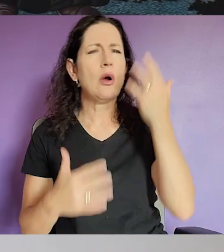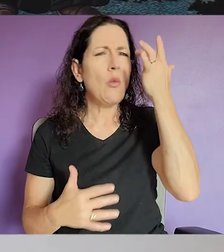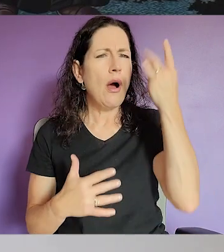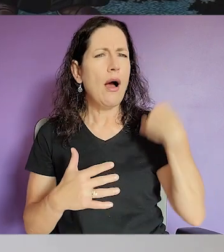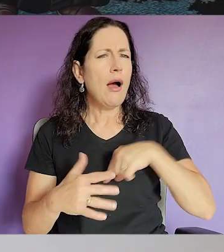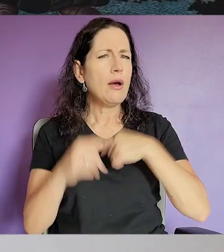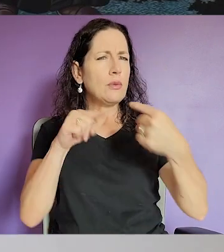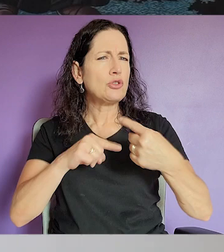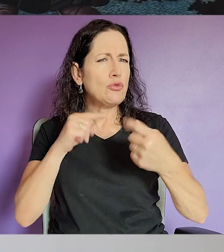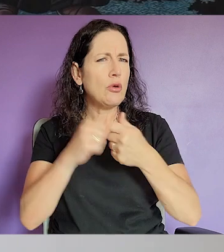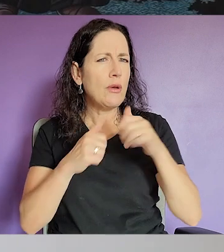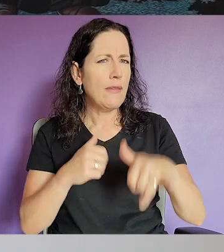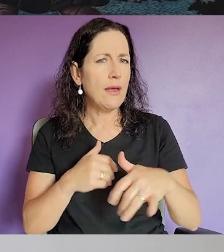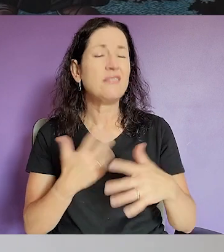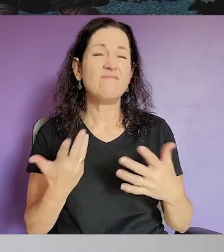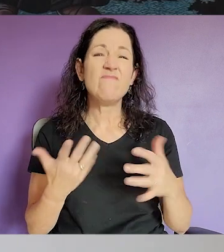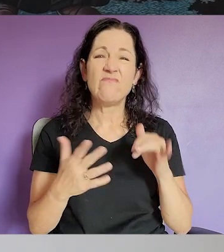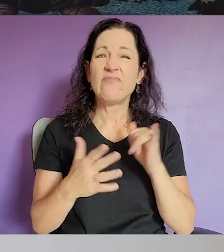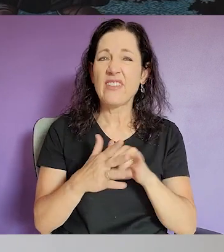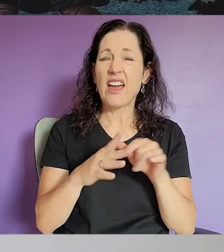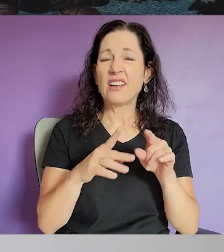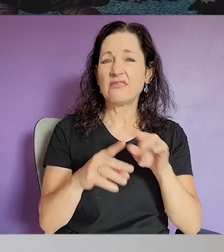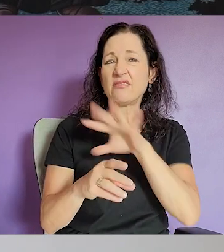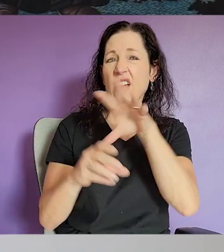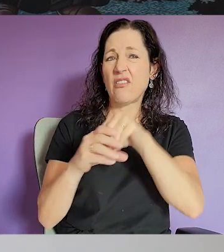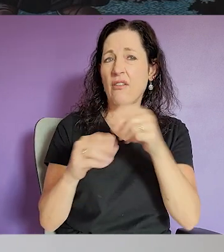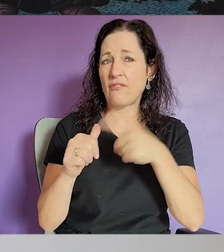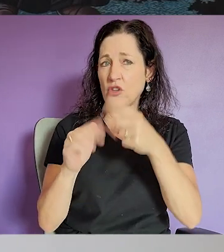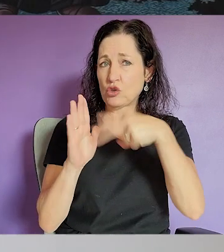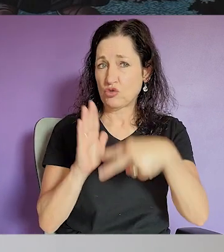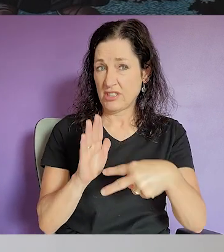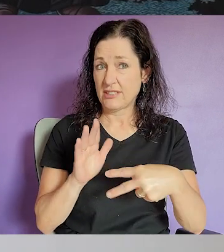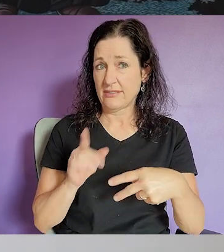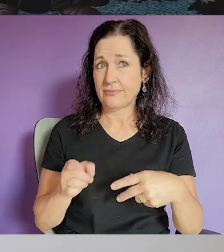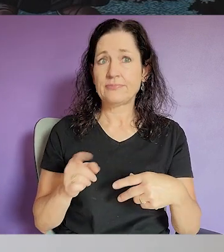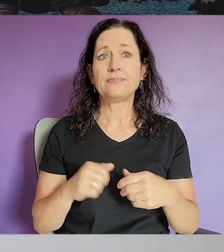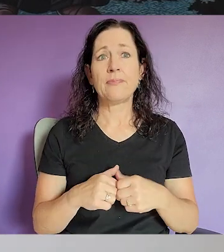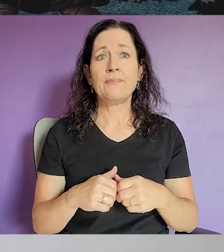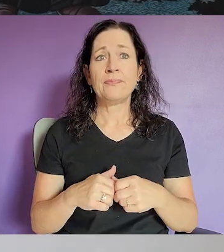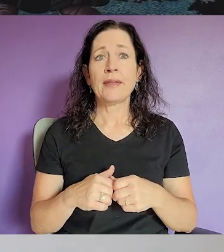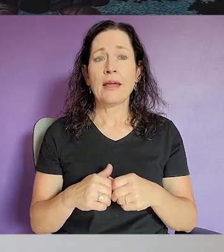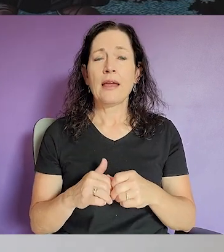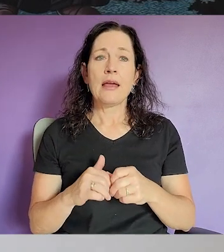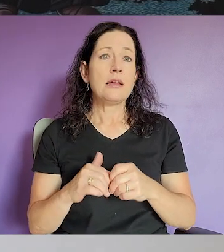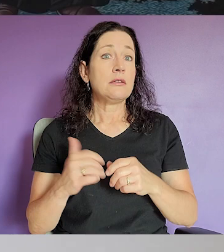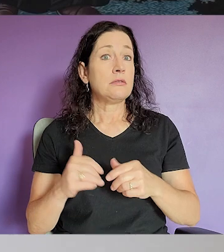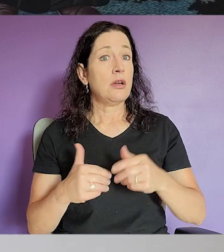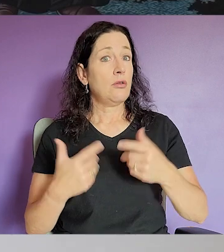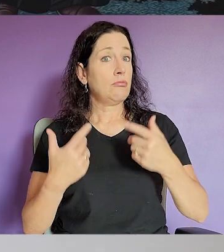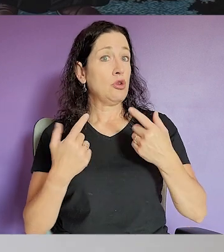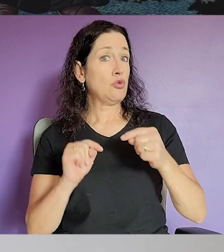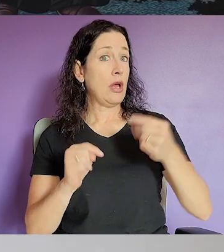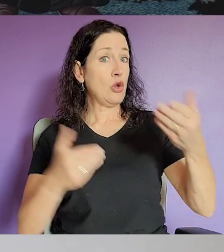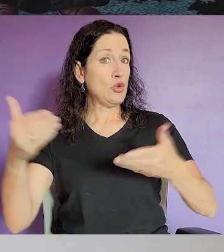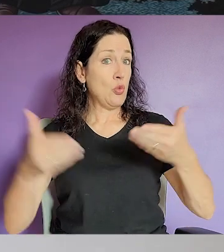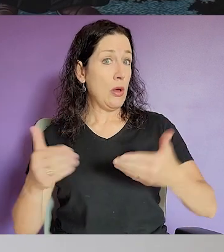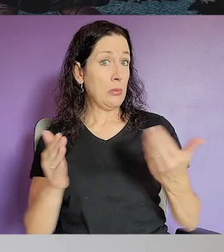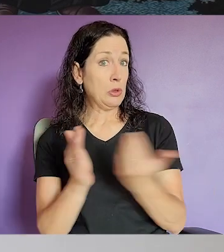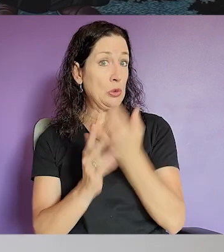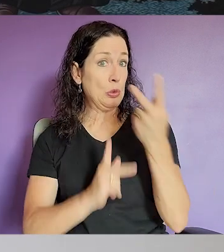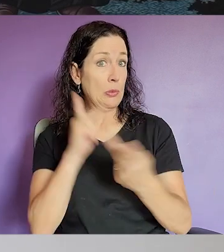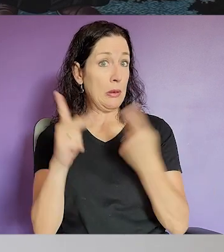And that's a little bit of what is in the first reading, the welcoming of newcomers to